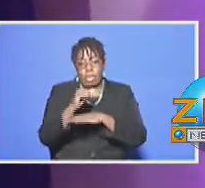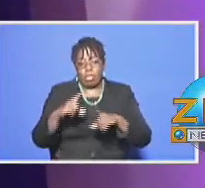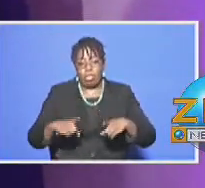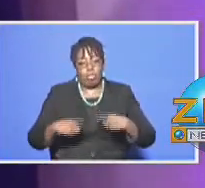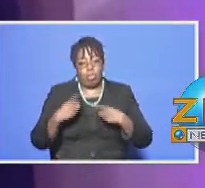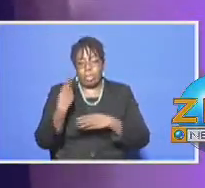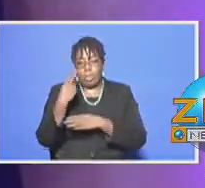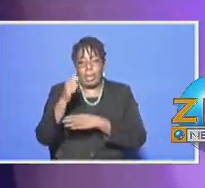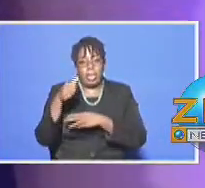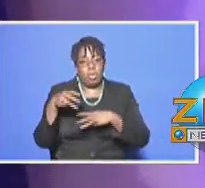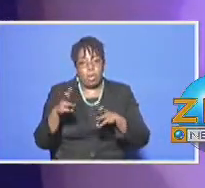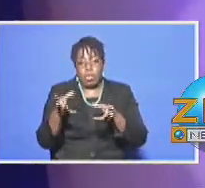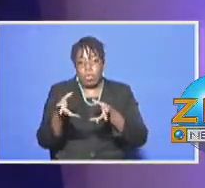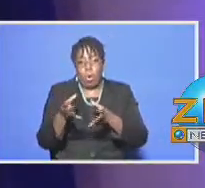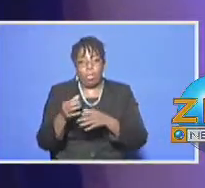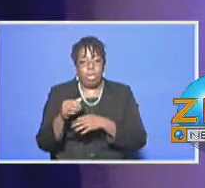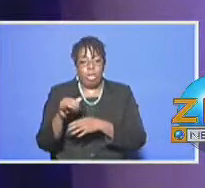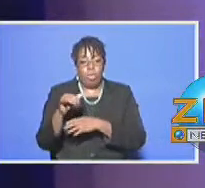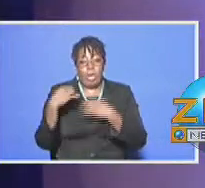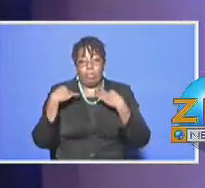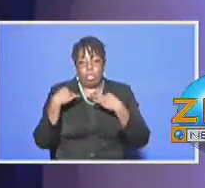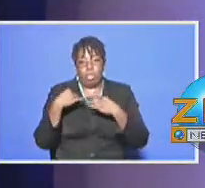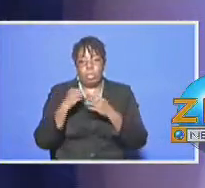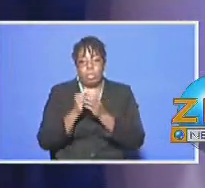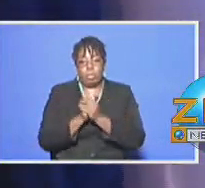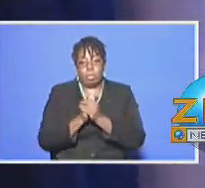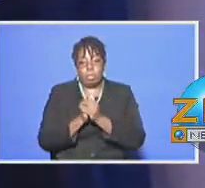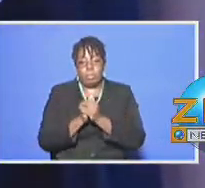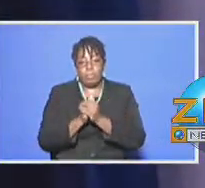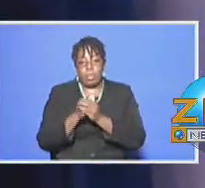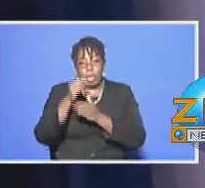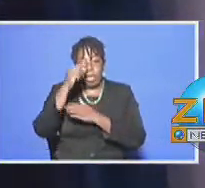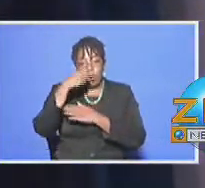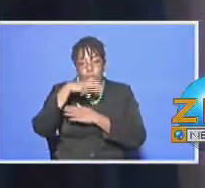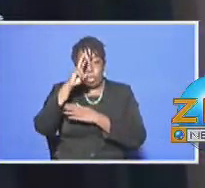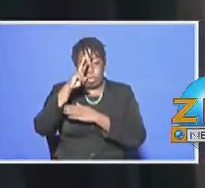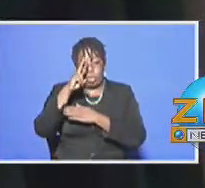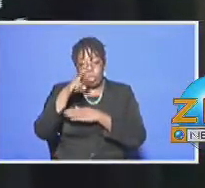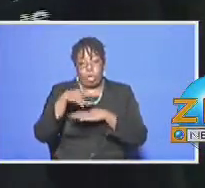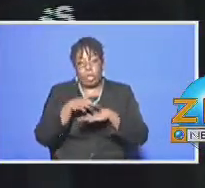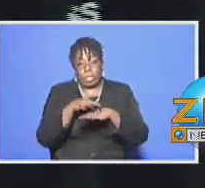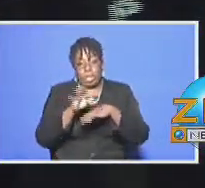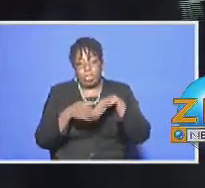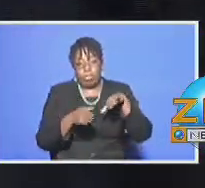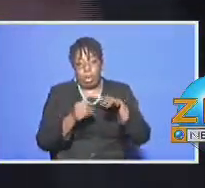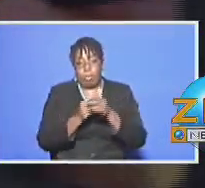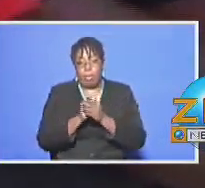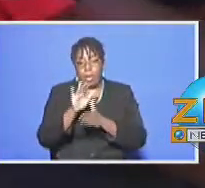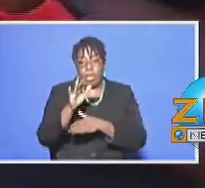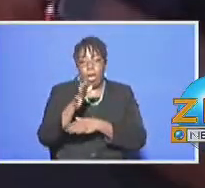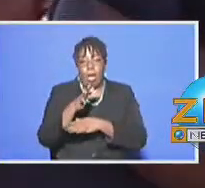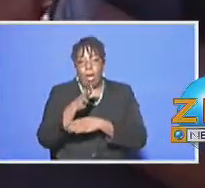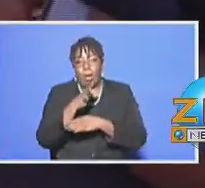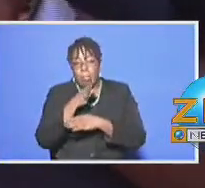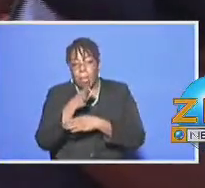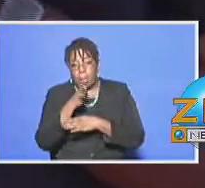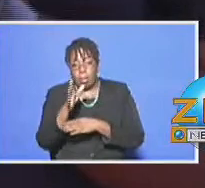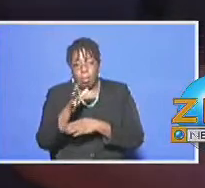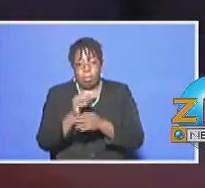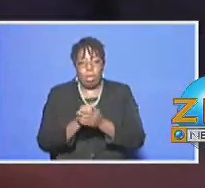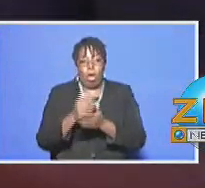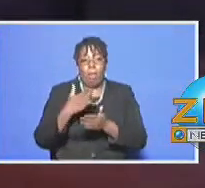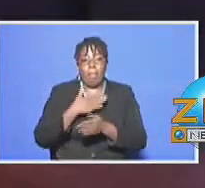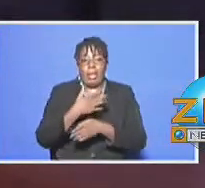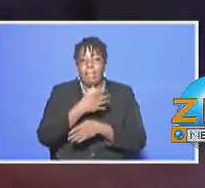way you like. There are shirts like the goatskin drum or your mother. And of course, my